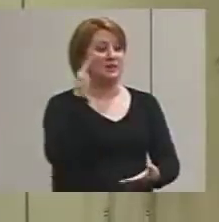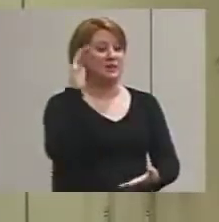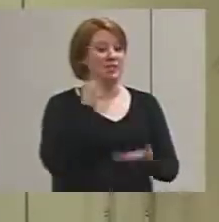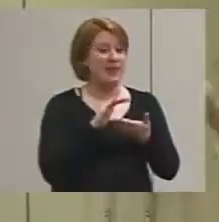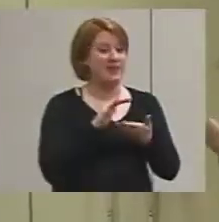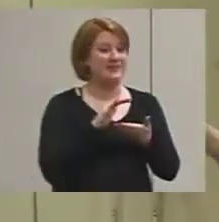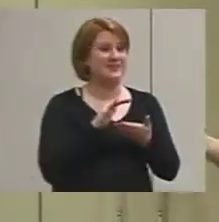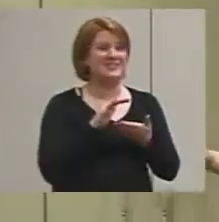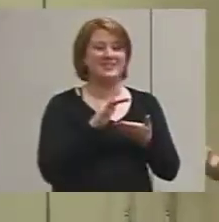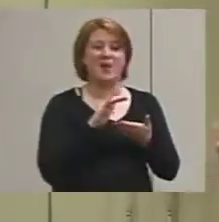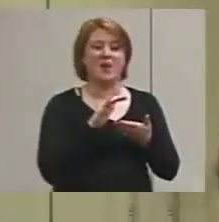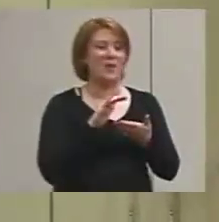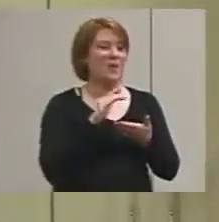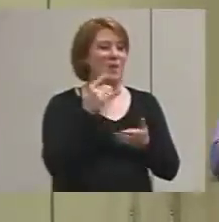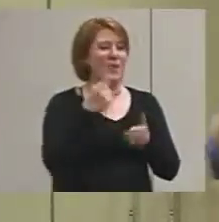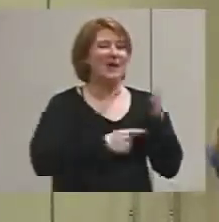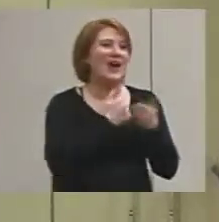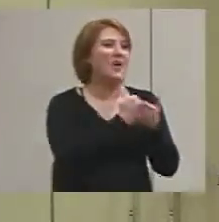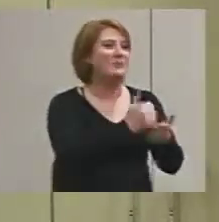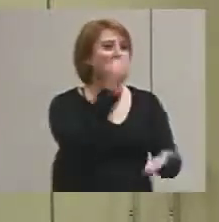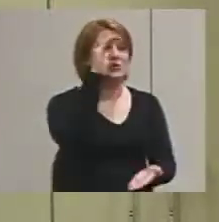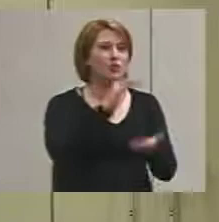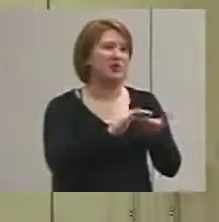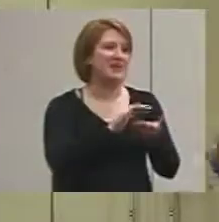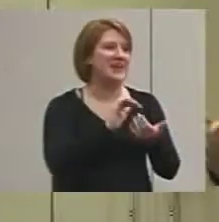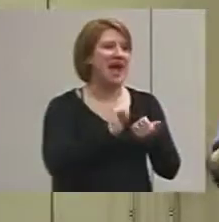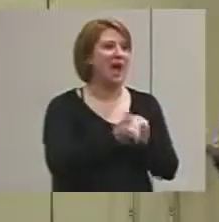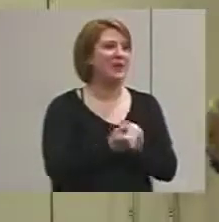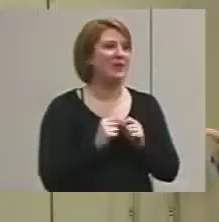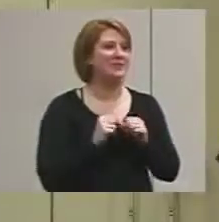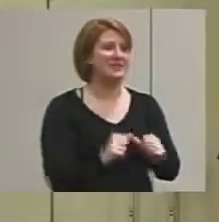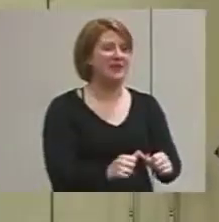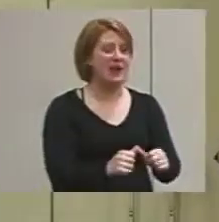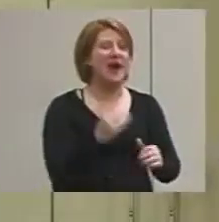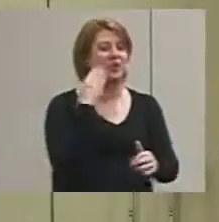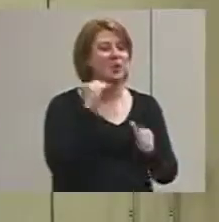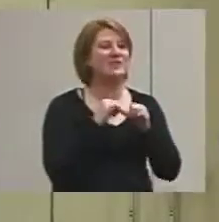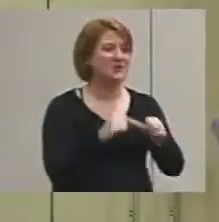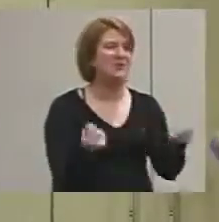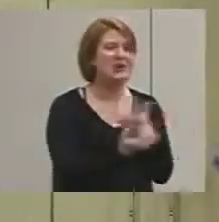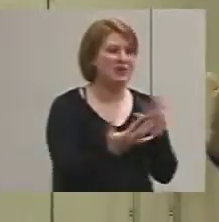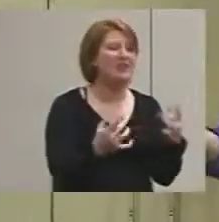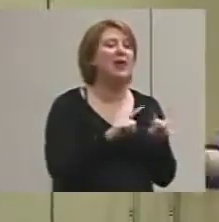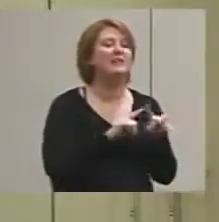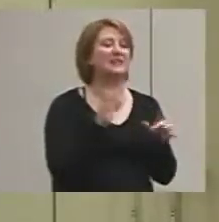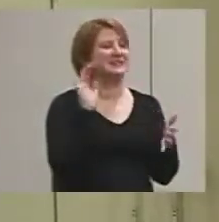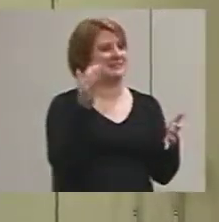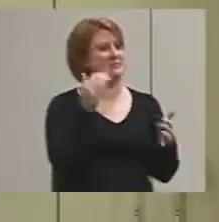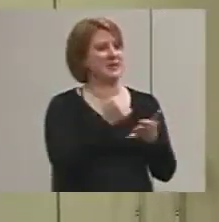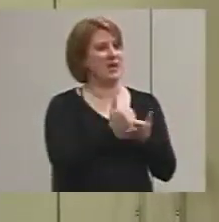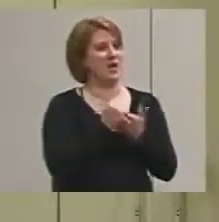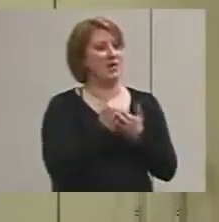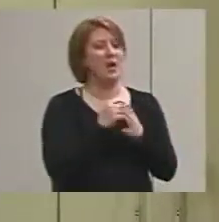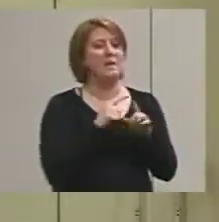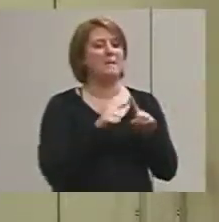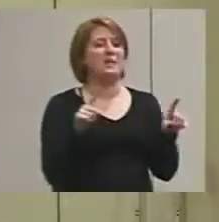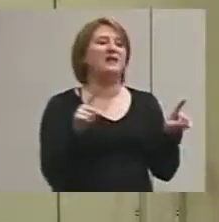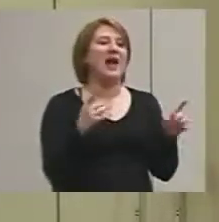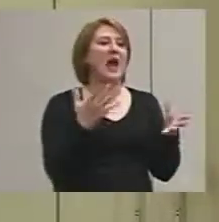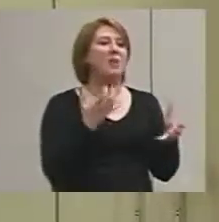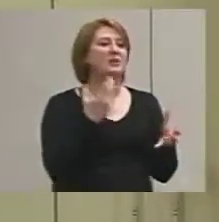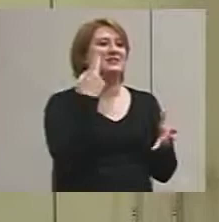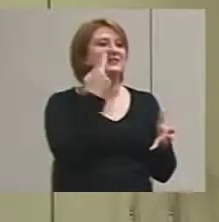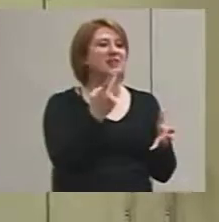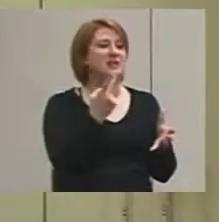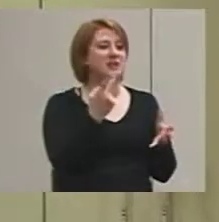piece of what we've put in place is helping, what should we continue with. Obviously we're continuing all the stuff because it seems to be helping, but I'd like to